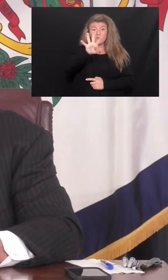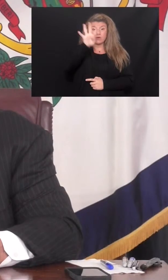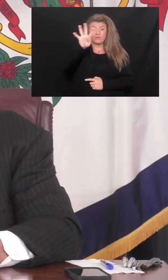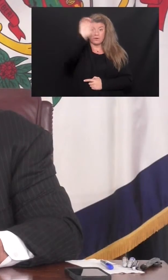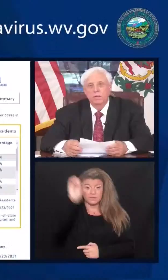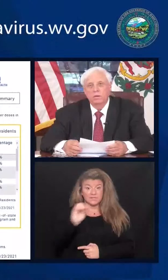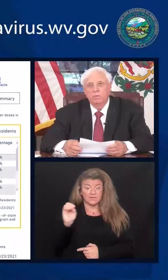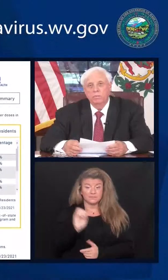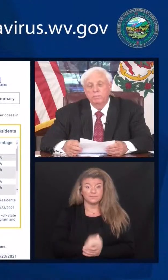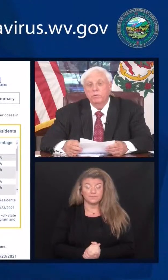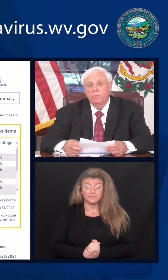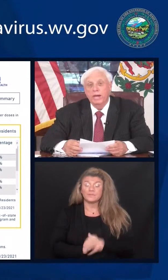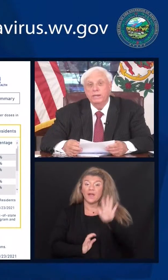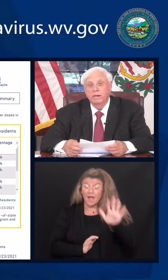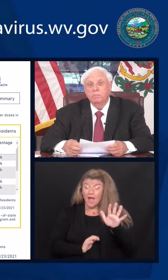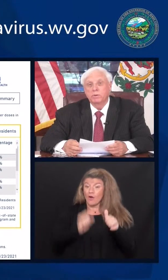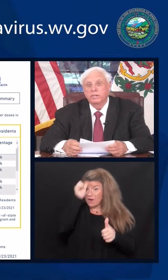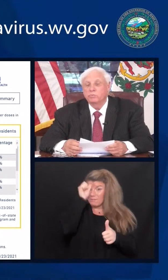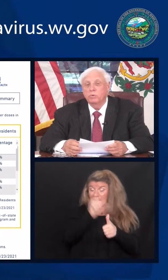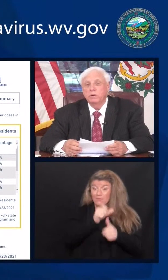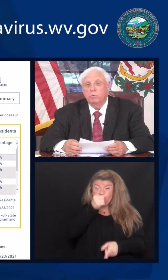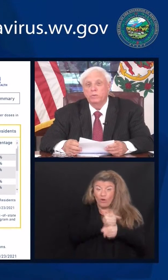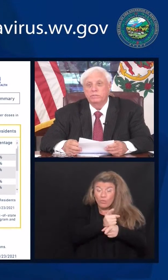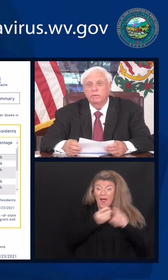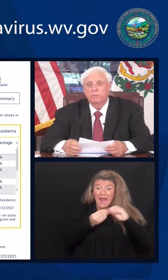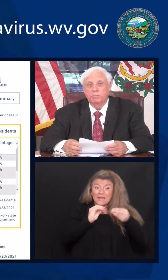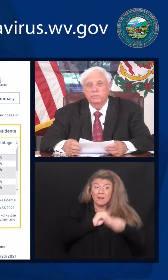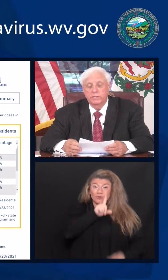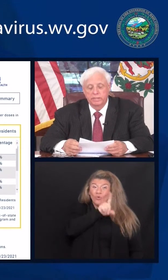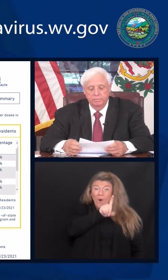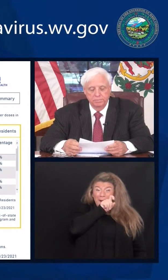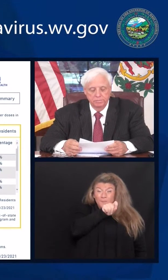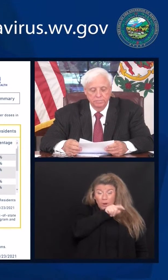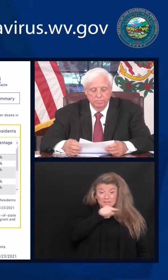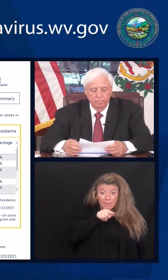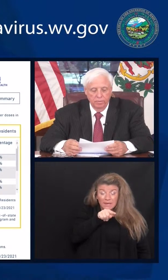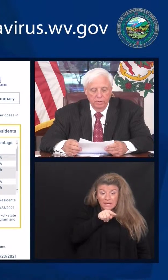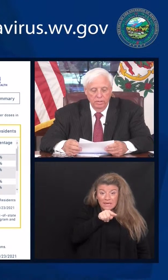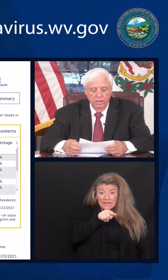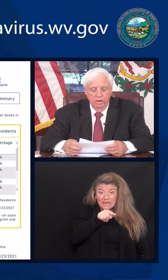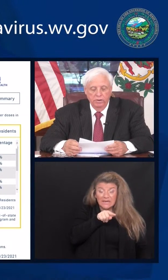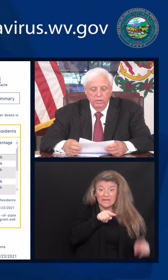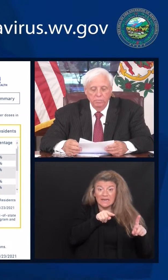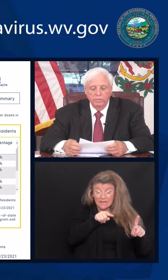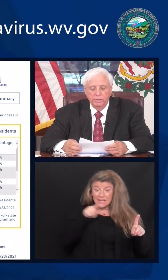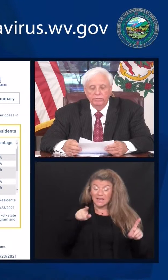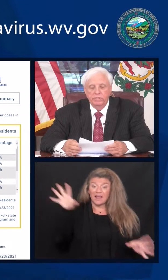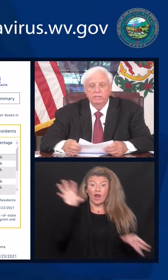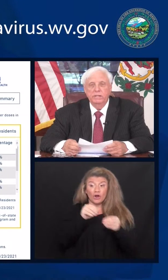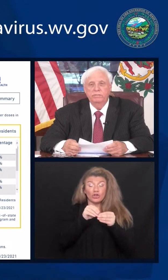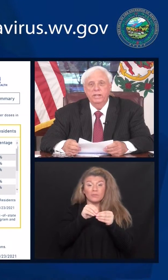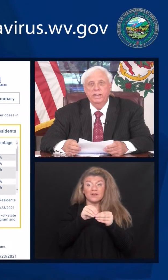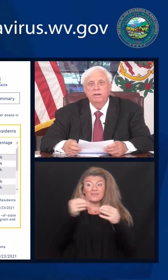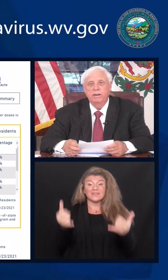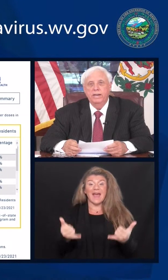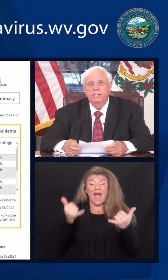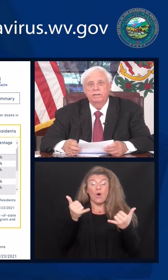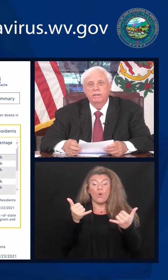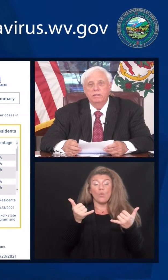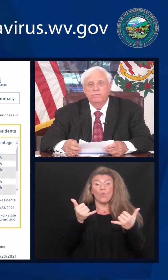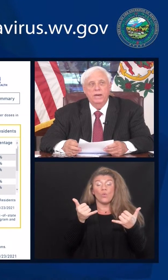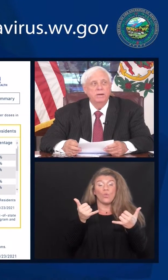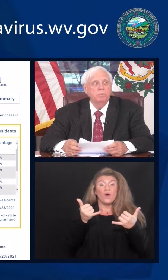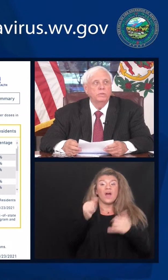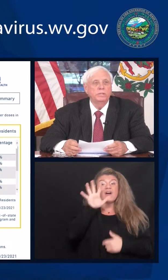11.44%. Remember, the right number is 1-point-something%. Our cumulative is now